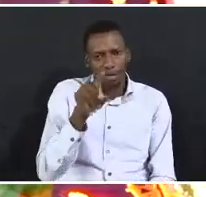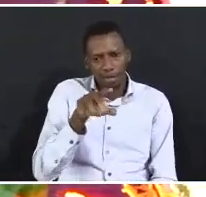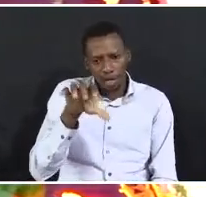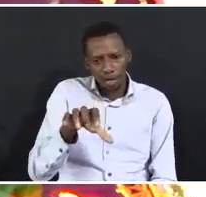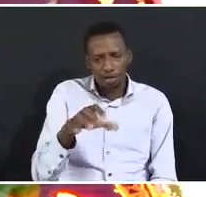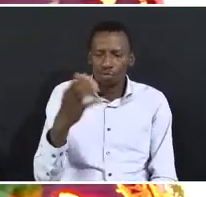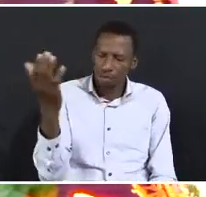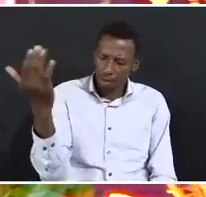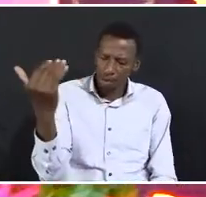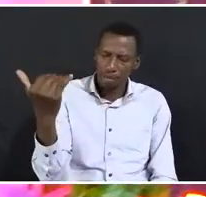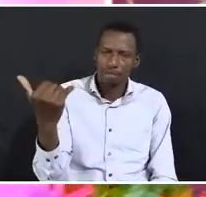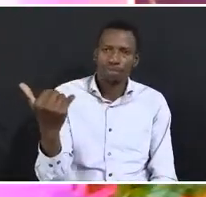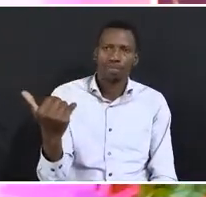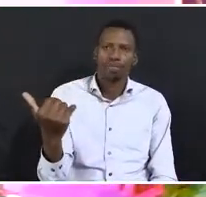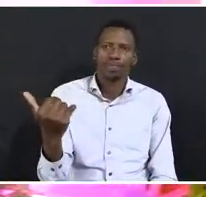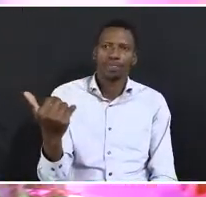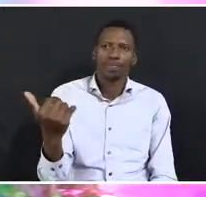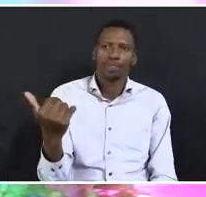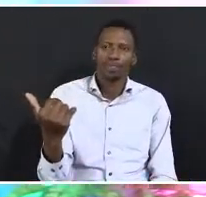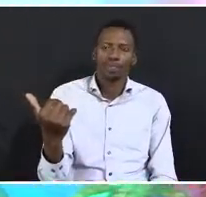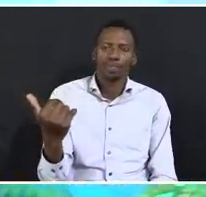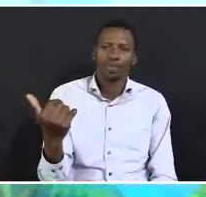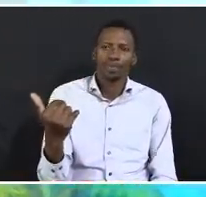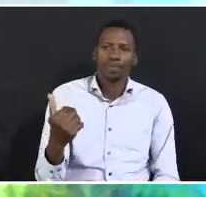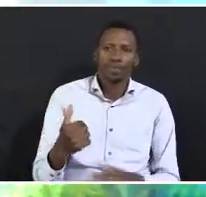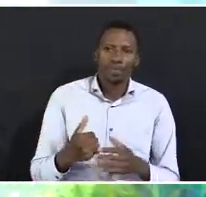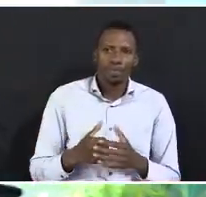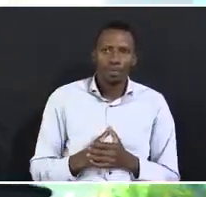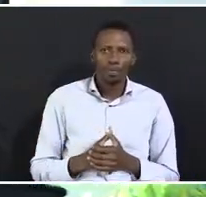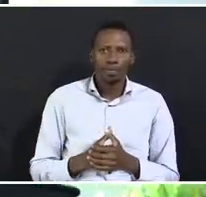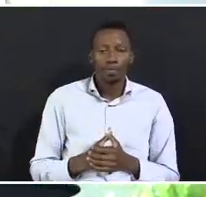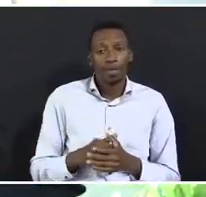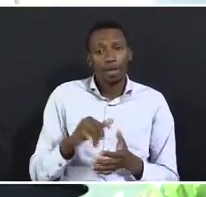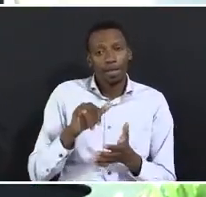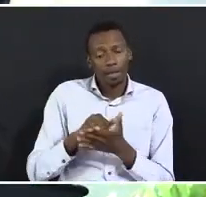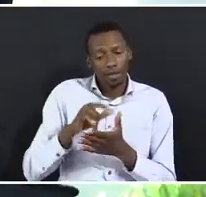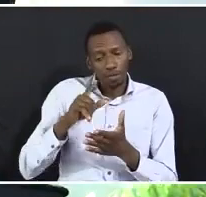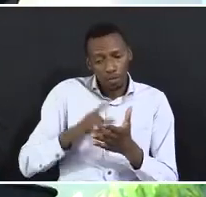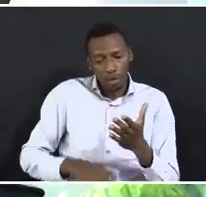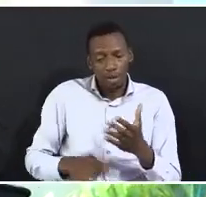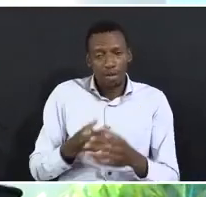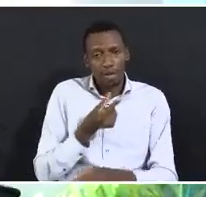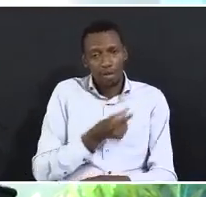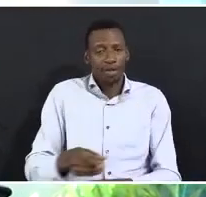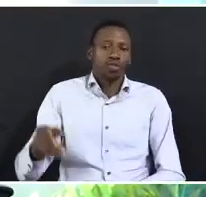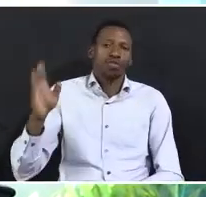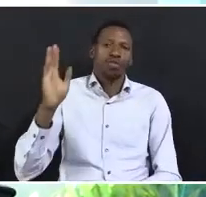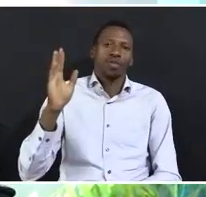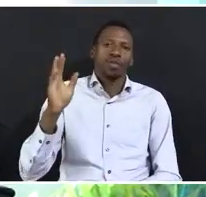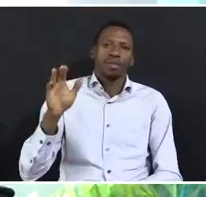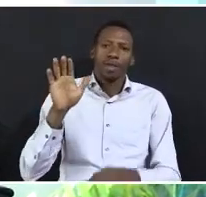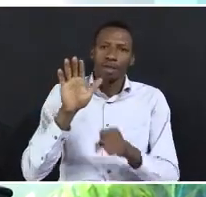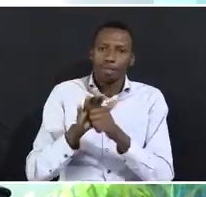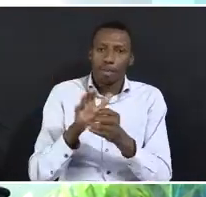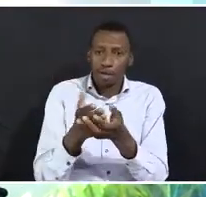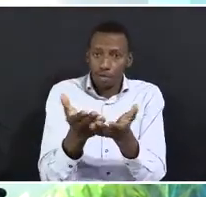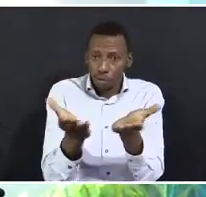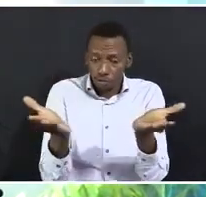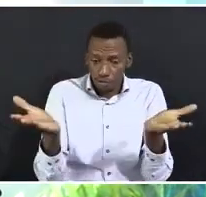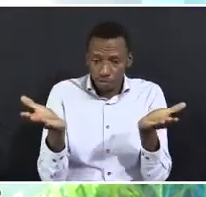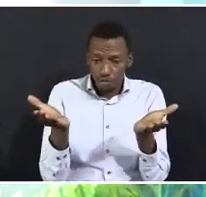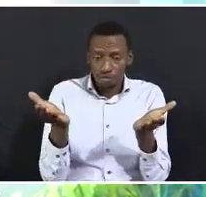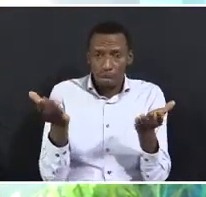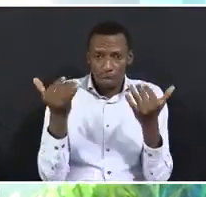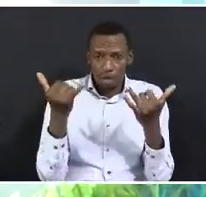down." Are you with me? That is what the grace does. Many of you are what you are because